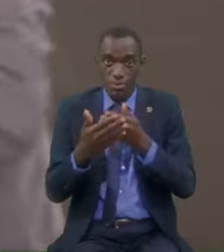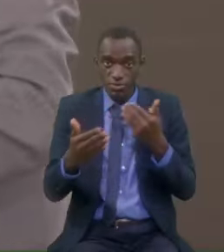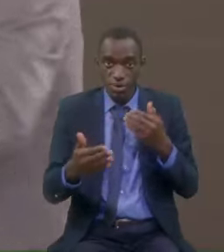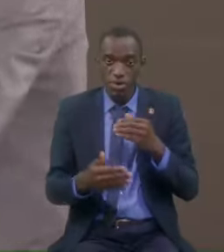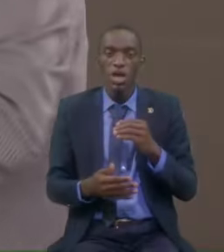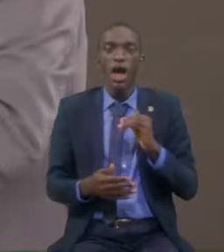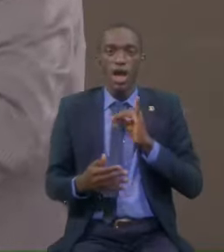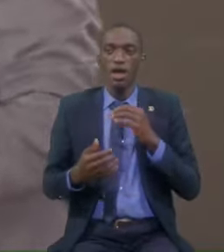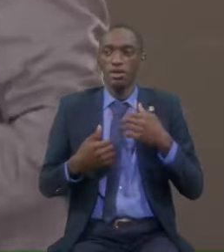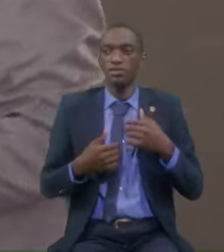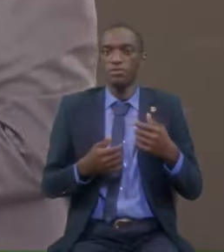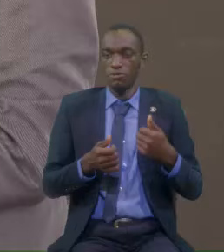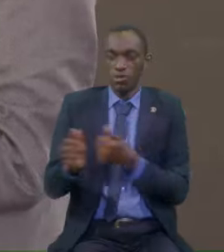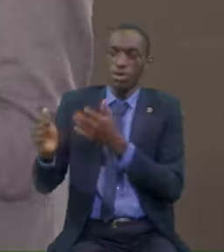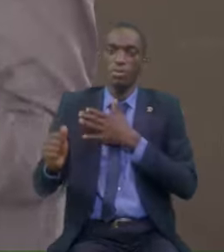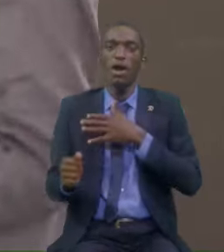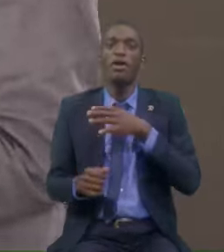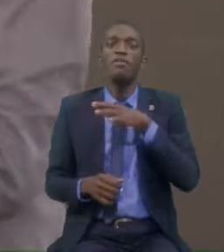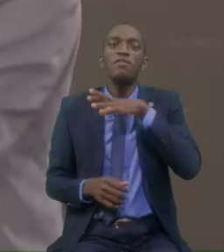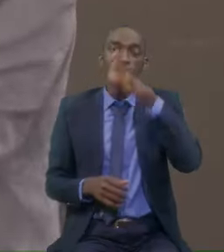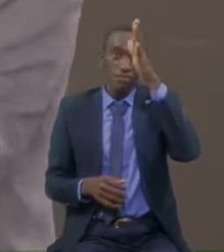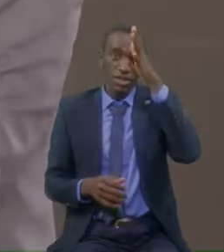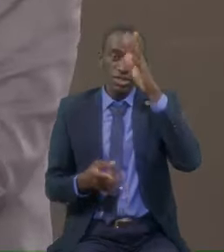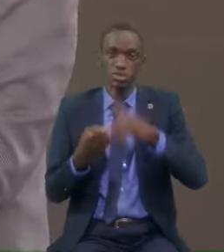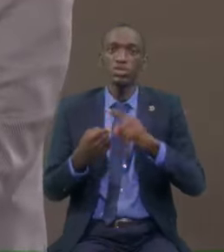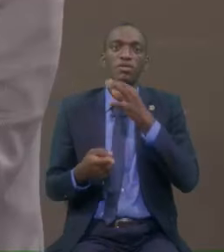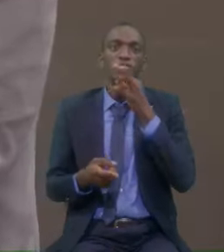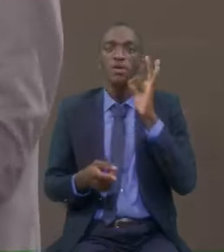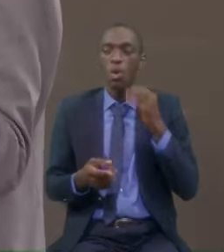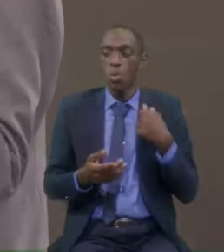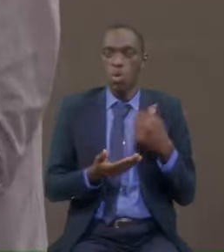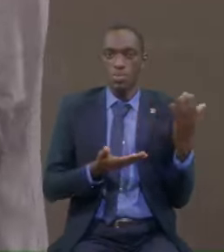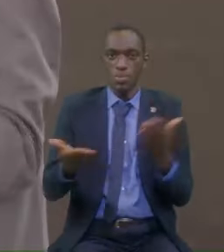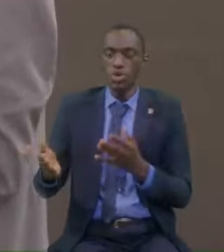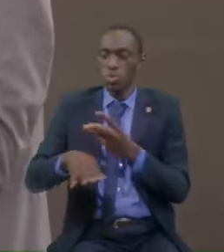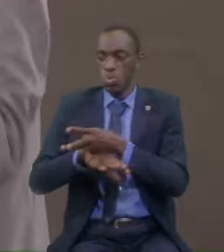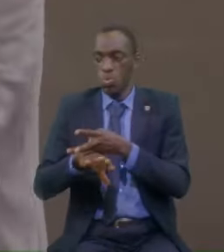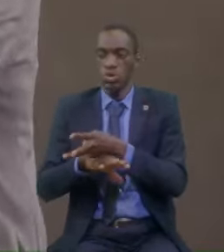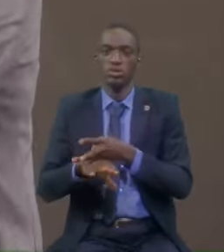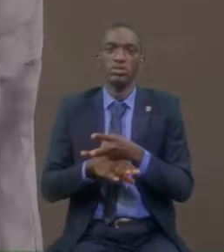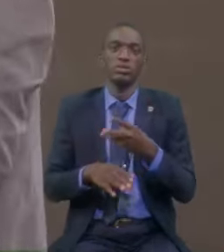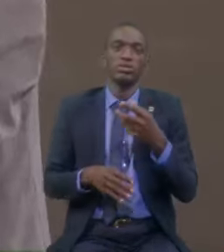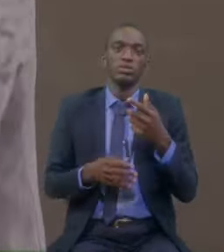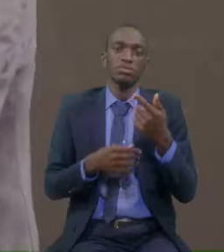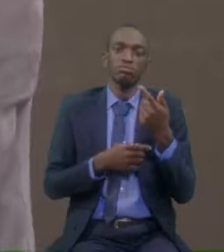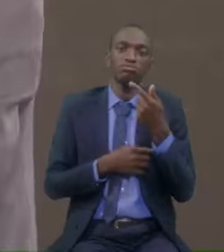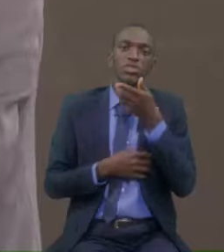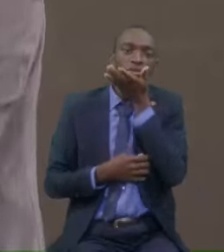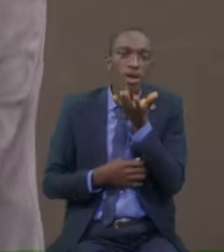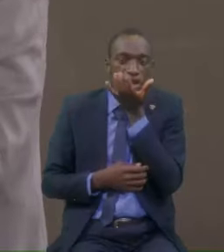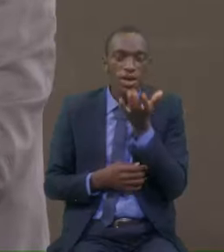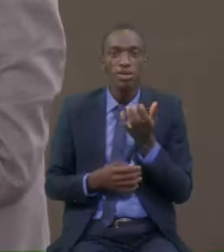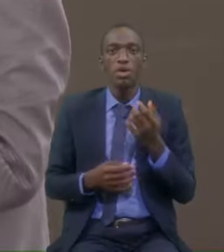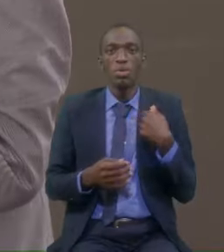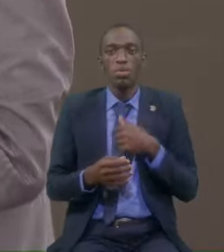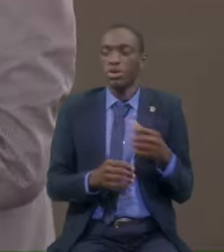wood and we'll bring all the grass and everything that we have caught, and we'll put some either kerosene or whatever. We'll put it inside there